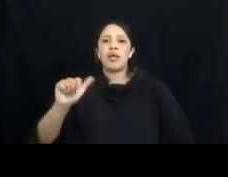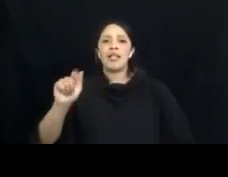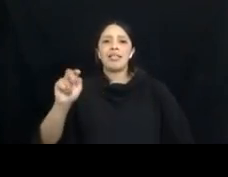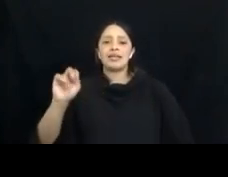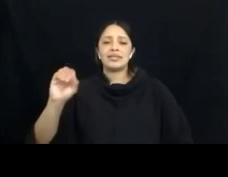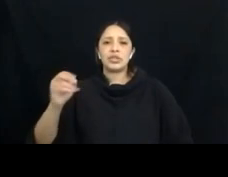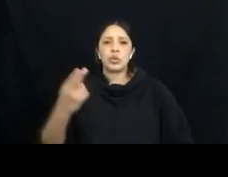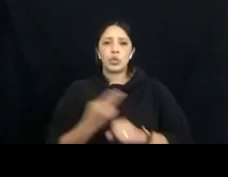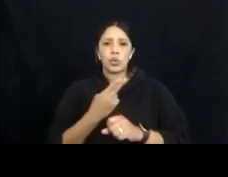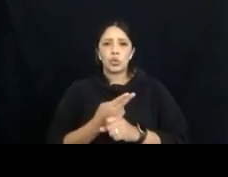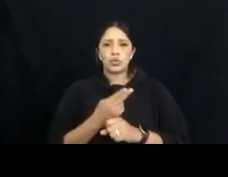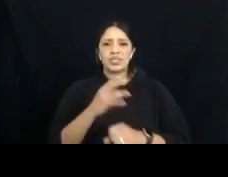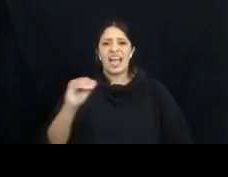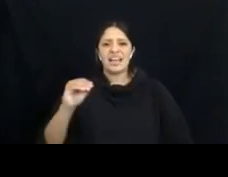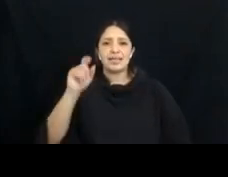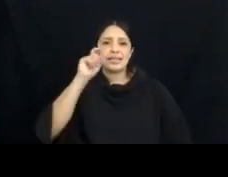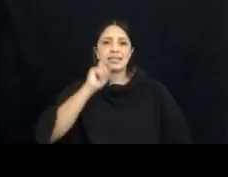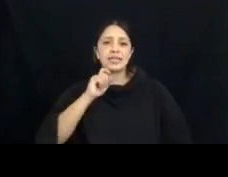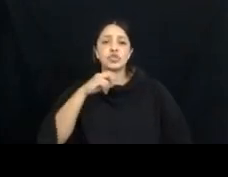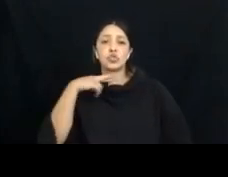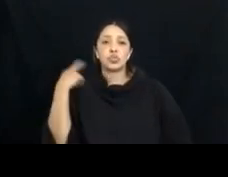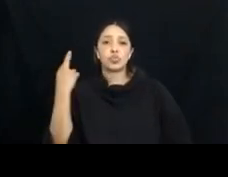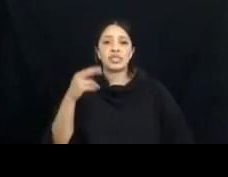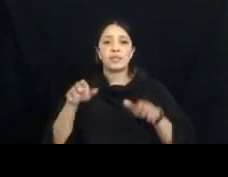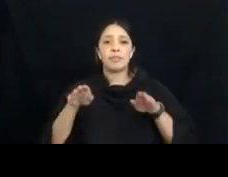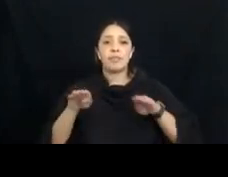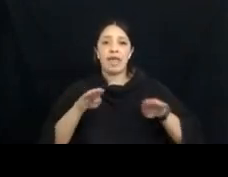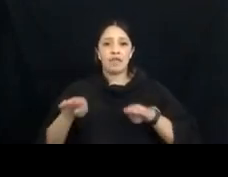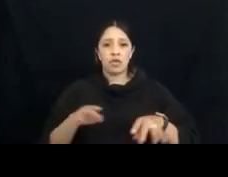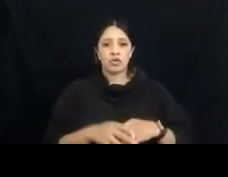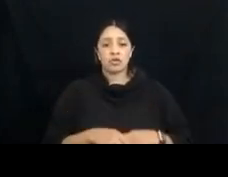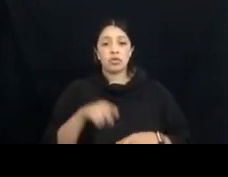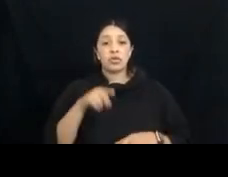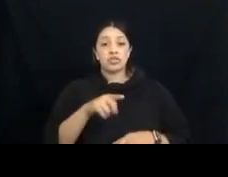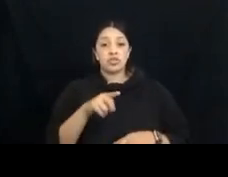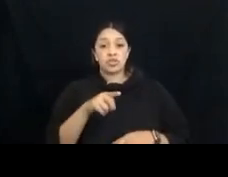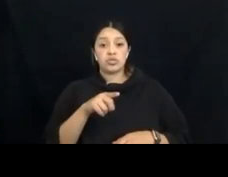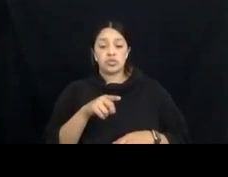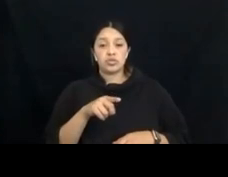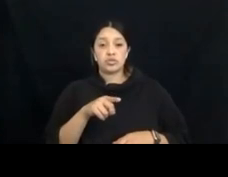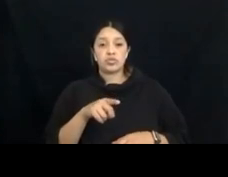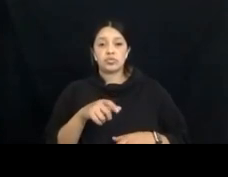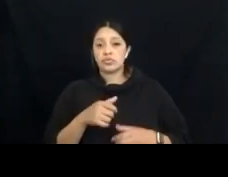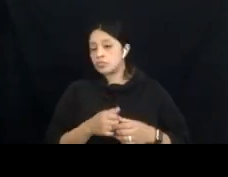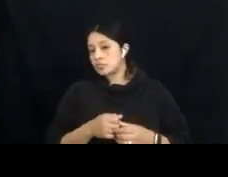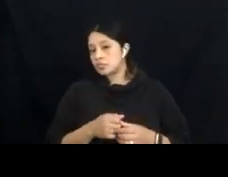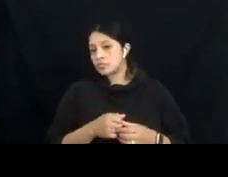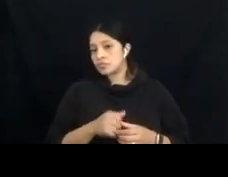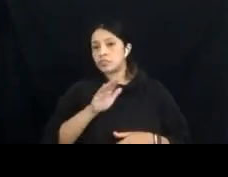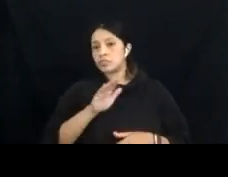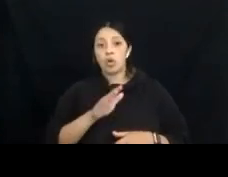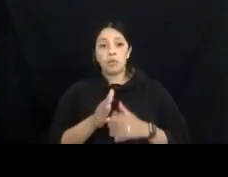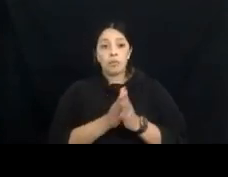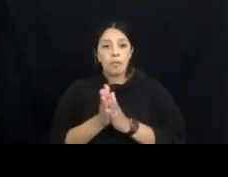sexual risk behaviors. She's the advisor for the FECI Mecha and a member of Lucha. Her passion in life has